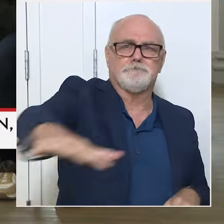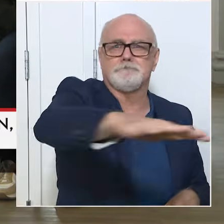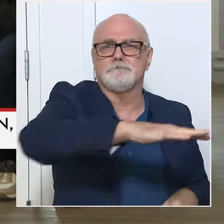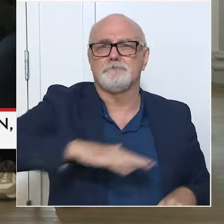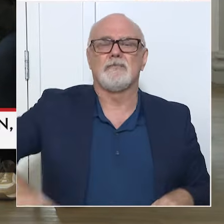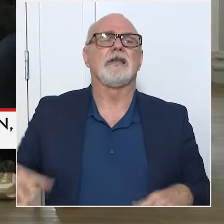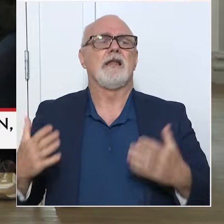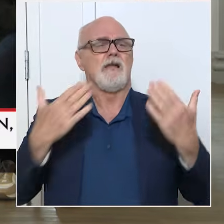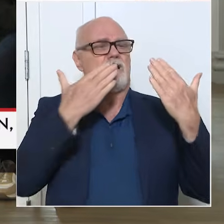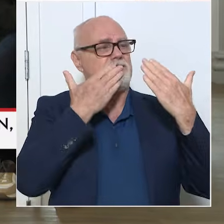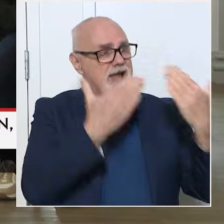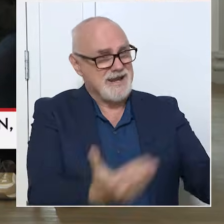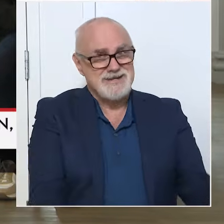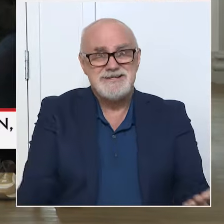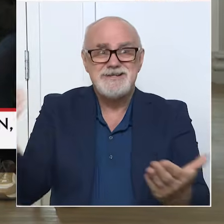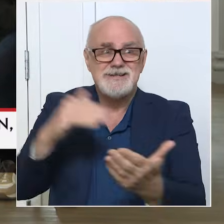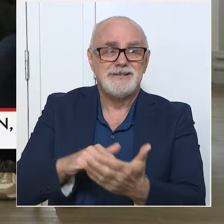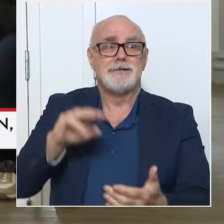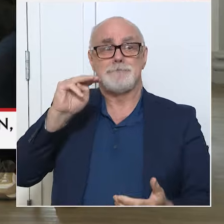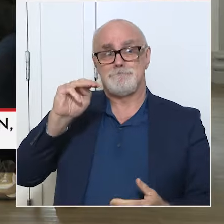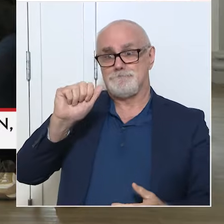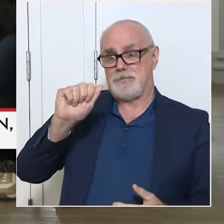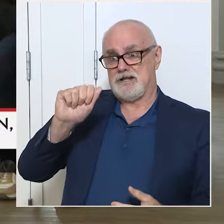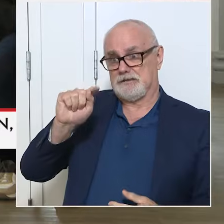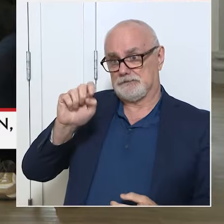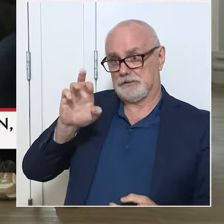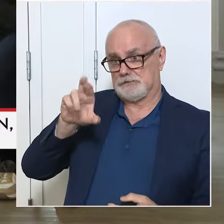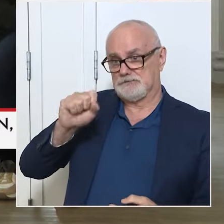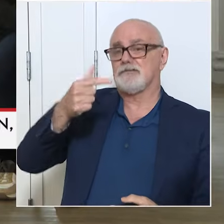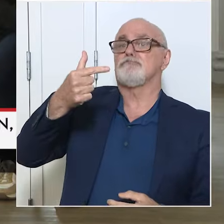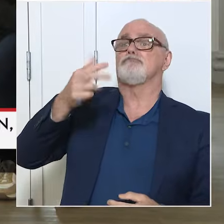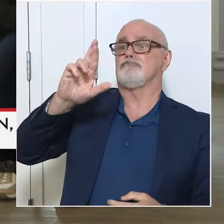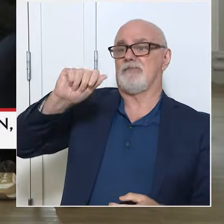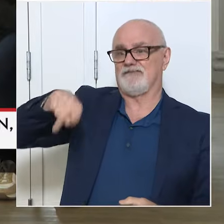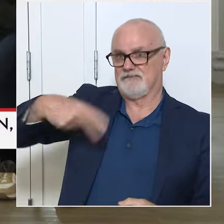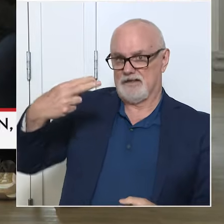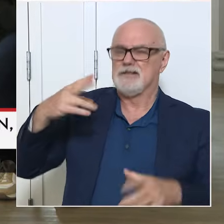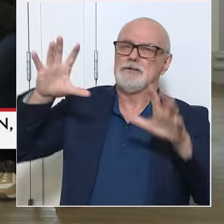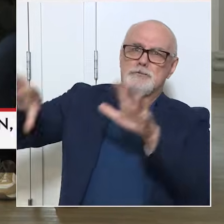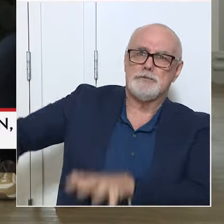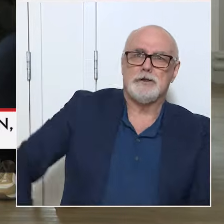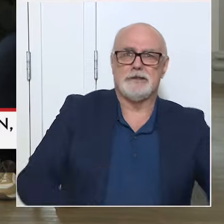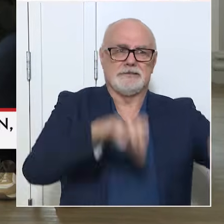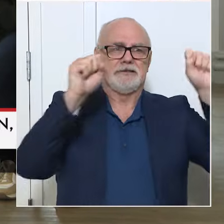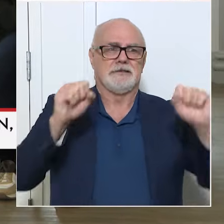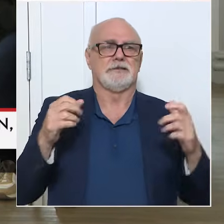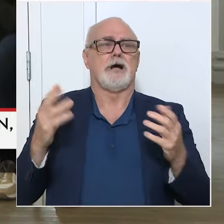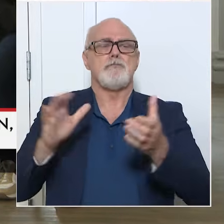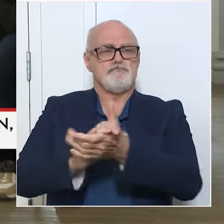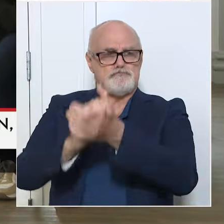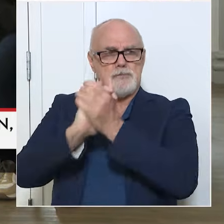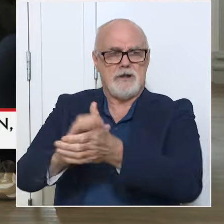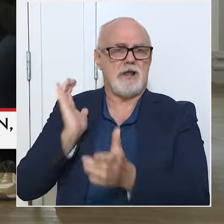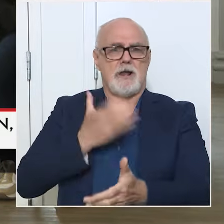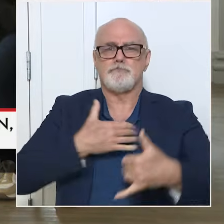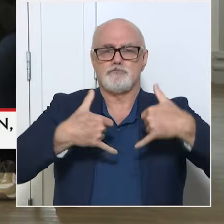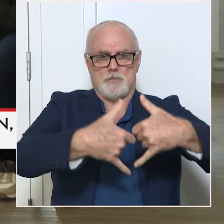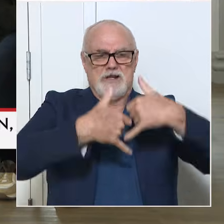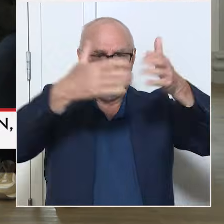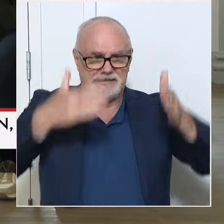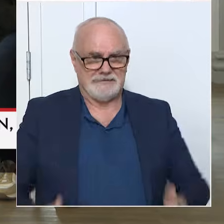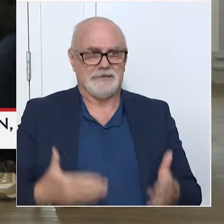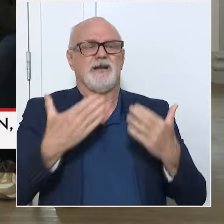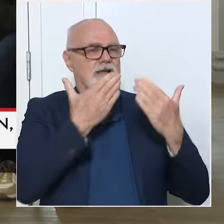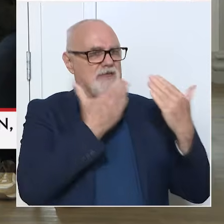our partners, our awardees, and our stakeholders who are helping us build a stronger, more inclusive, and more competitive